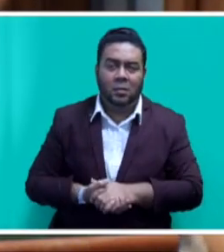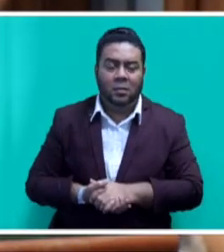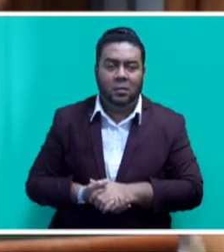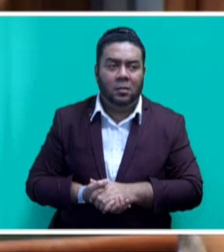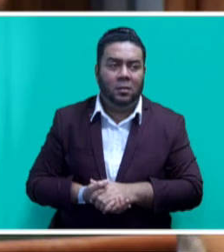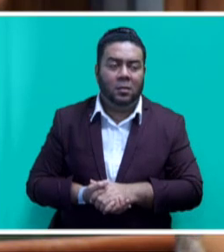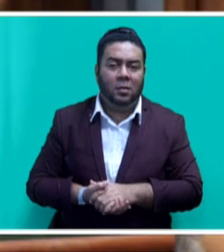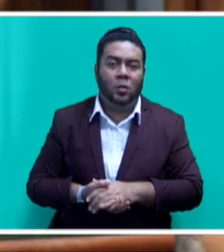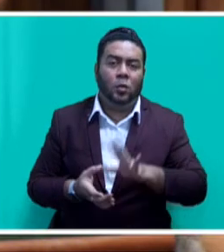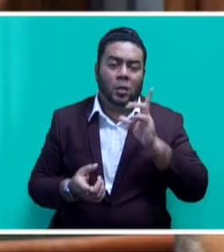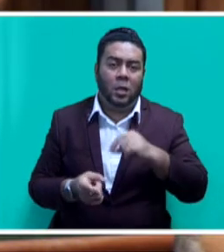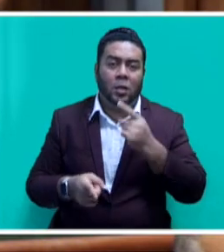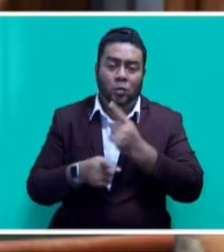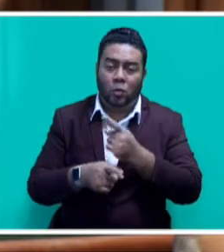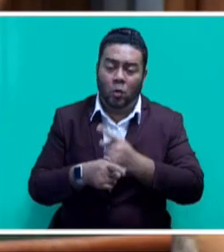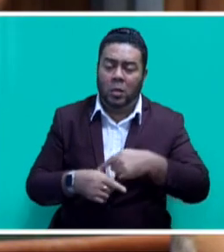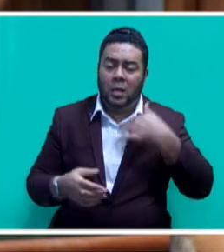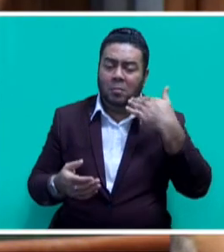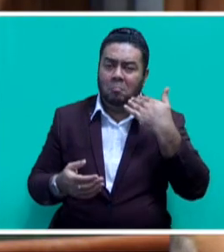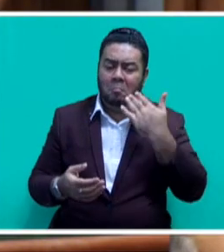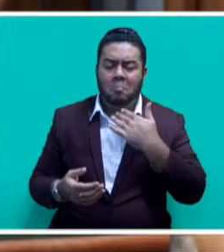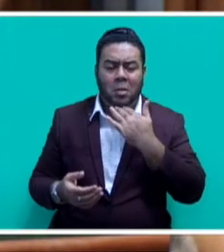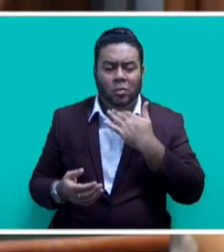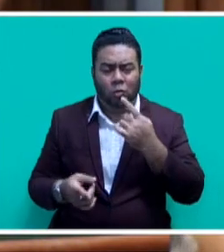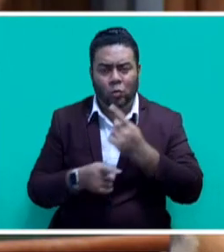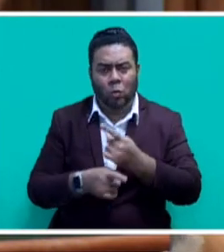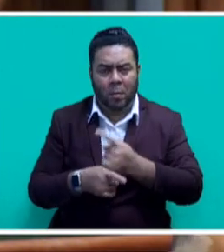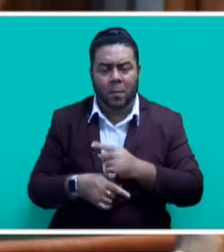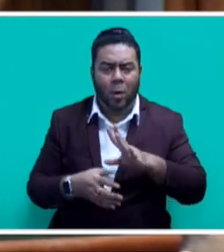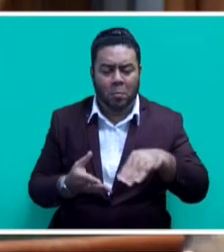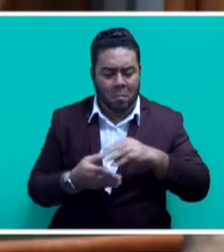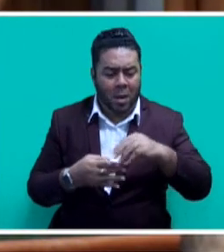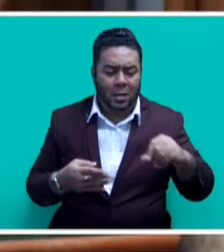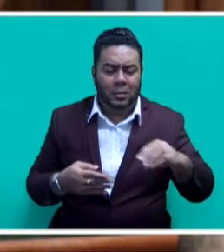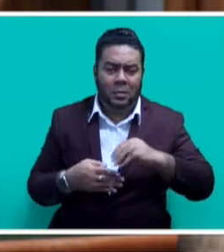You can talk as much as possible to a farmer about planting